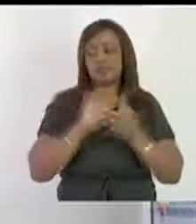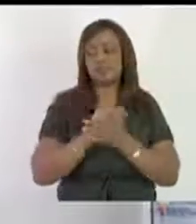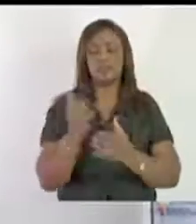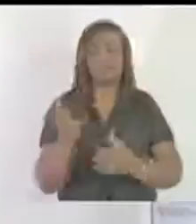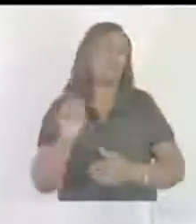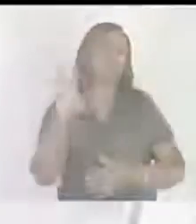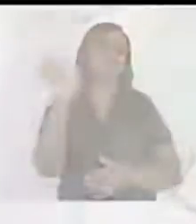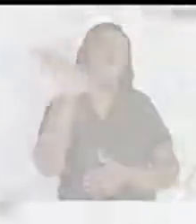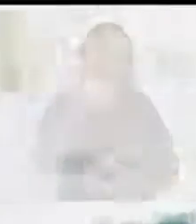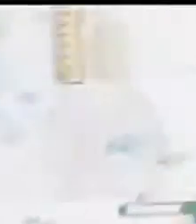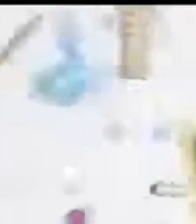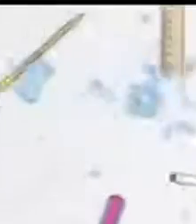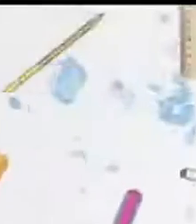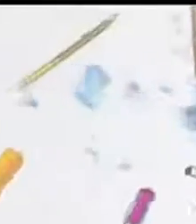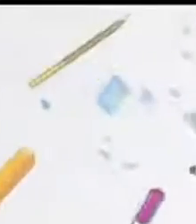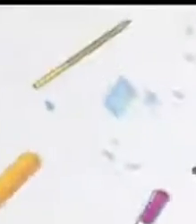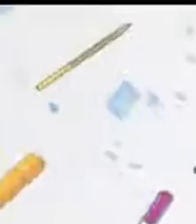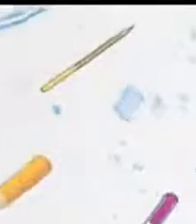it's goodbye.